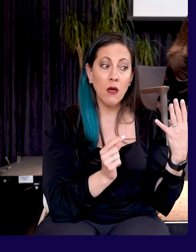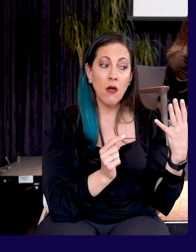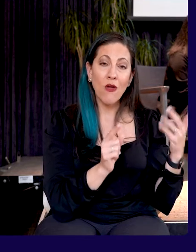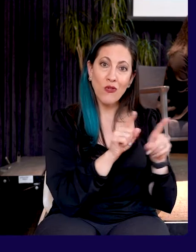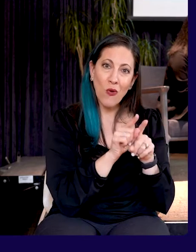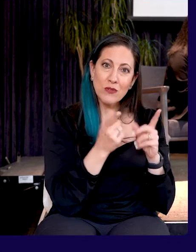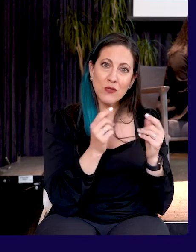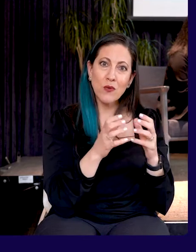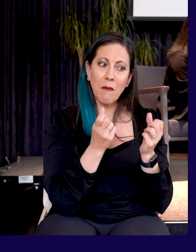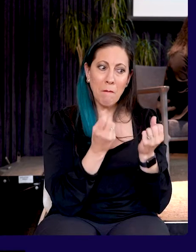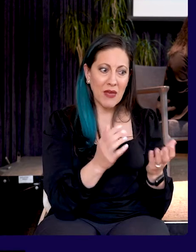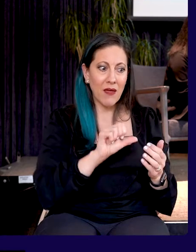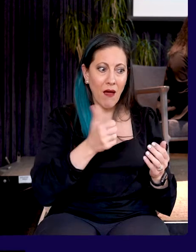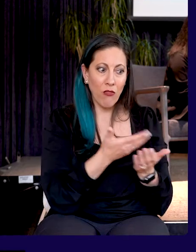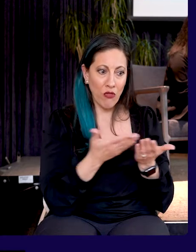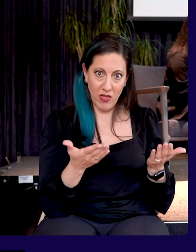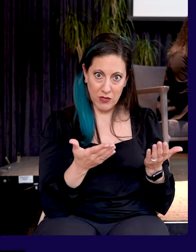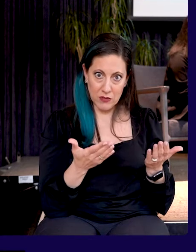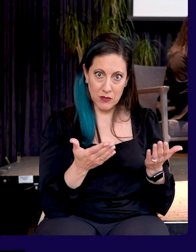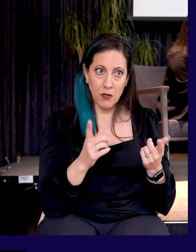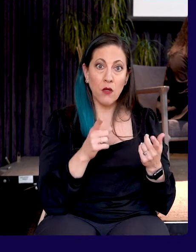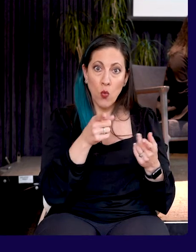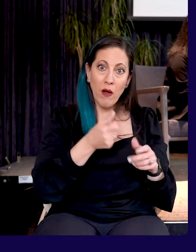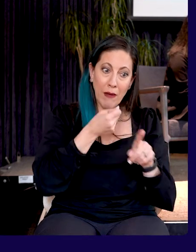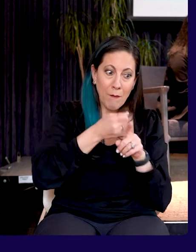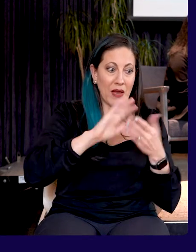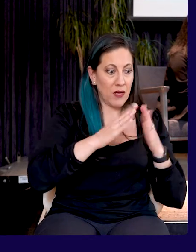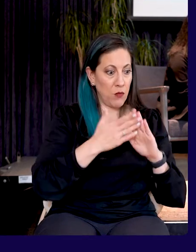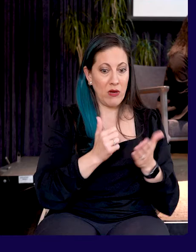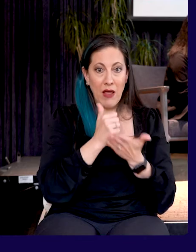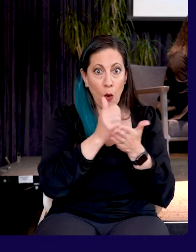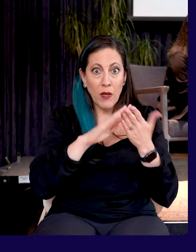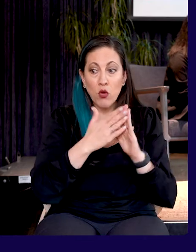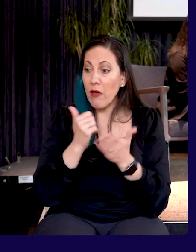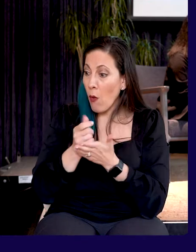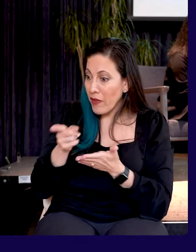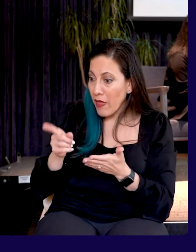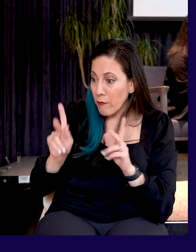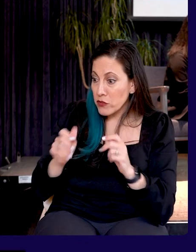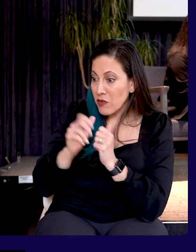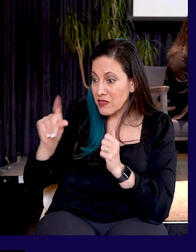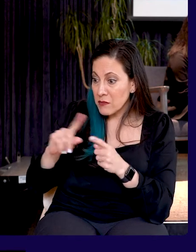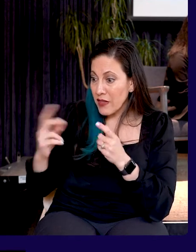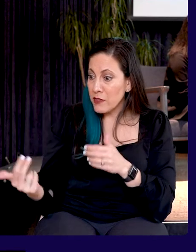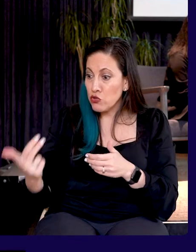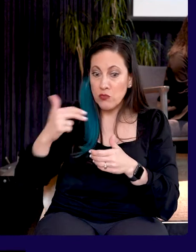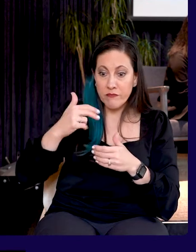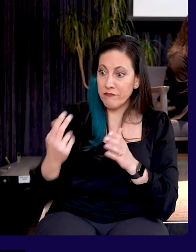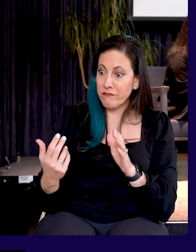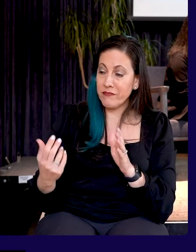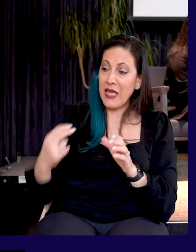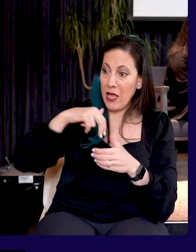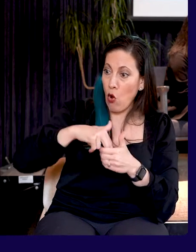also doing a lot of other things that are impacting and helping the community, helping that person with a disability make sure they get on the bus, making sure those kids get